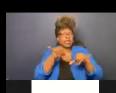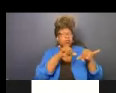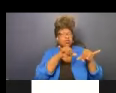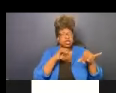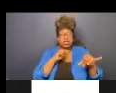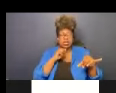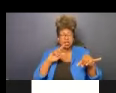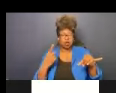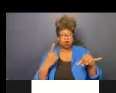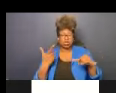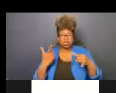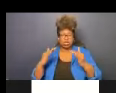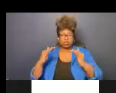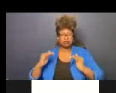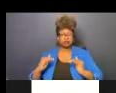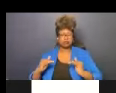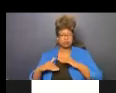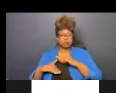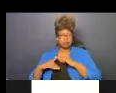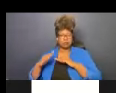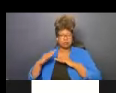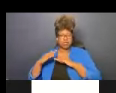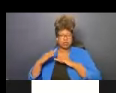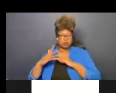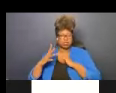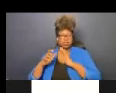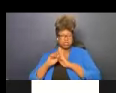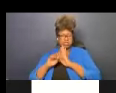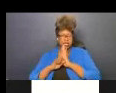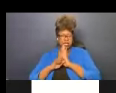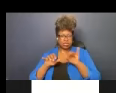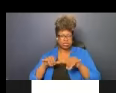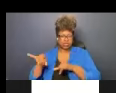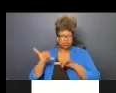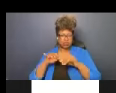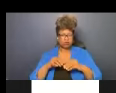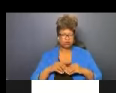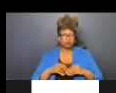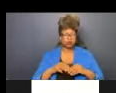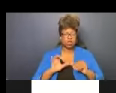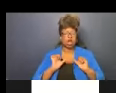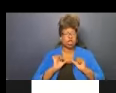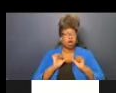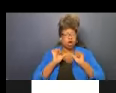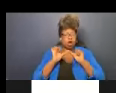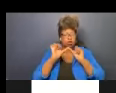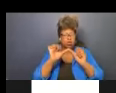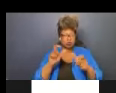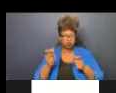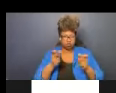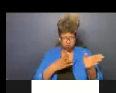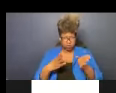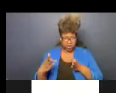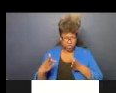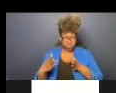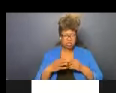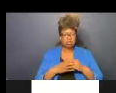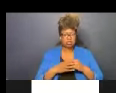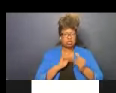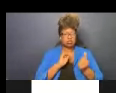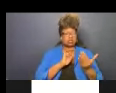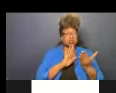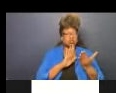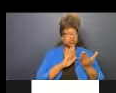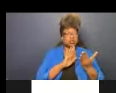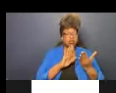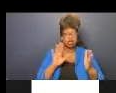for flood hazard disclosure. Another one, long-term control plans. Our plans to address combined sewer overflows. So